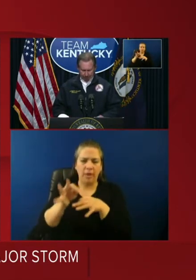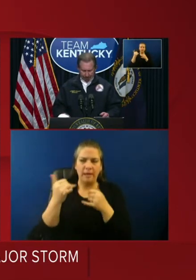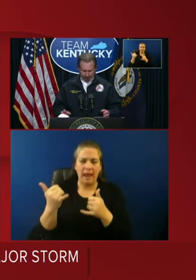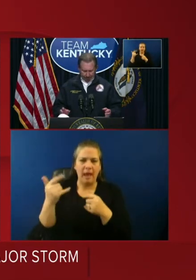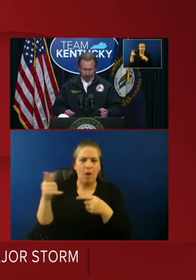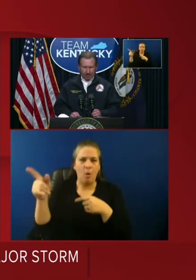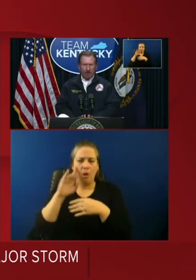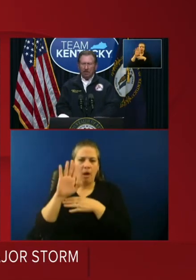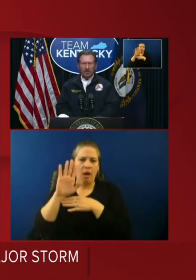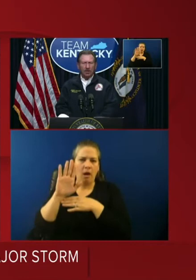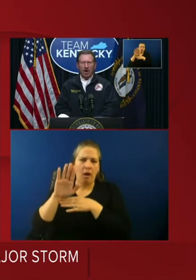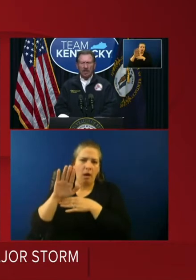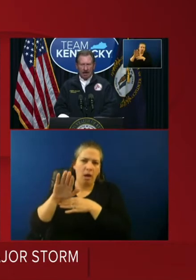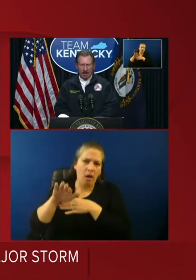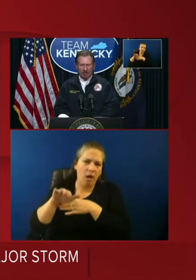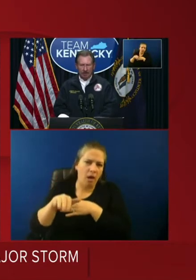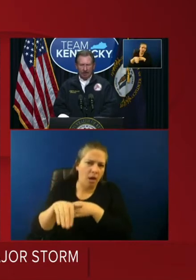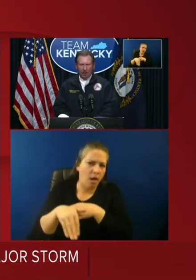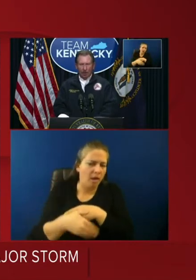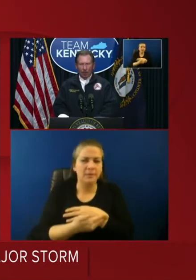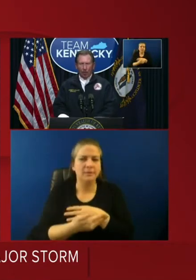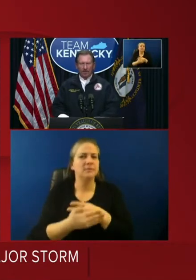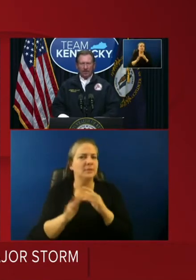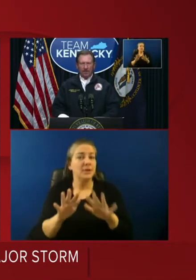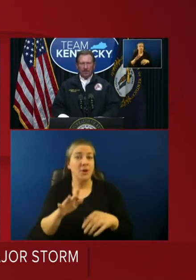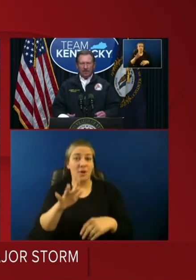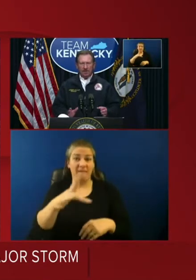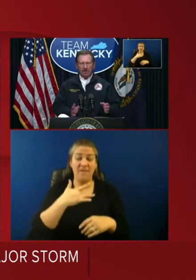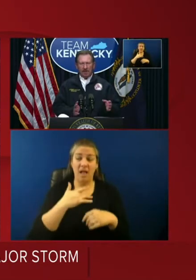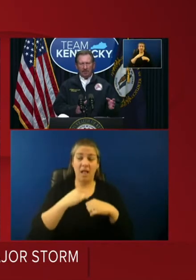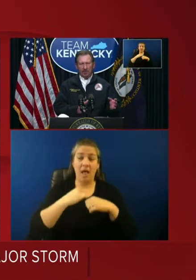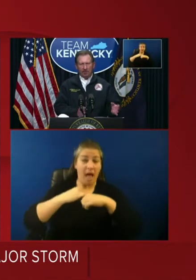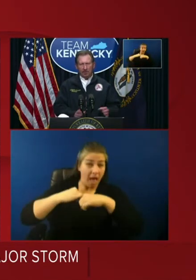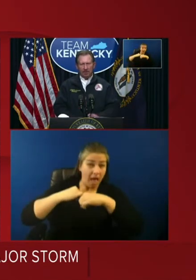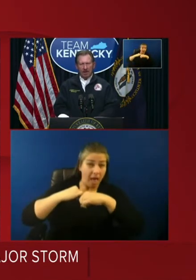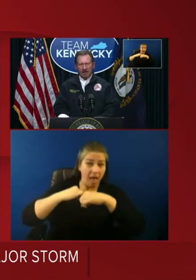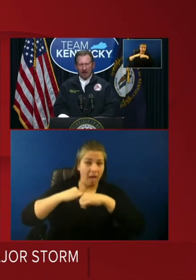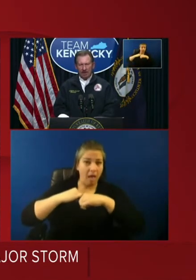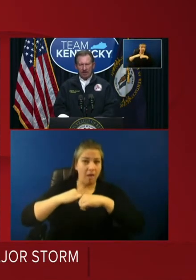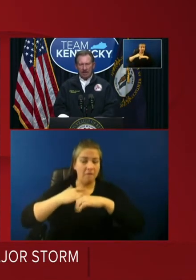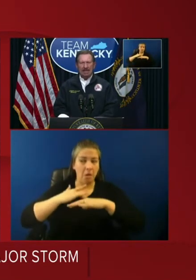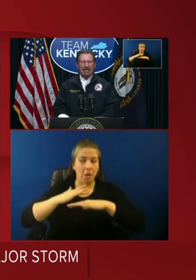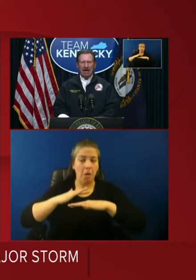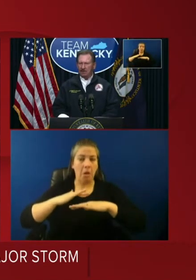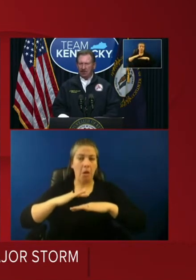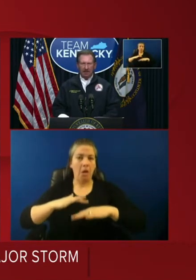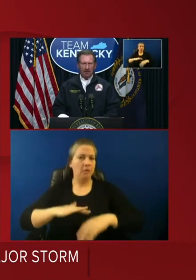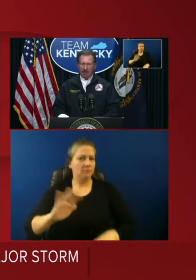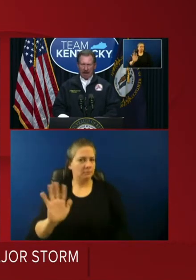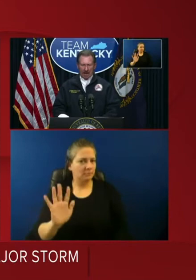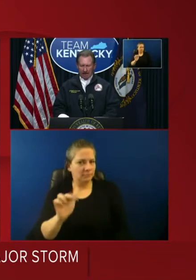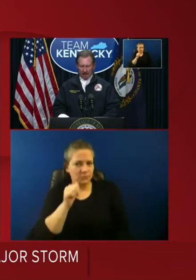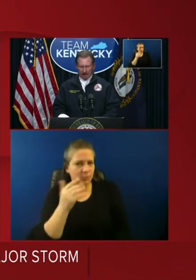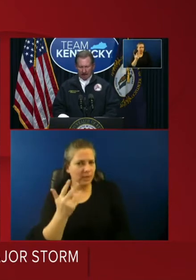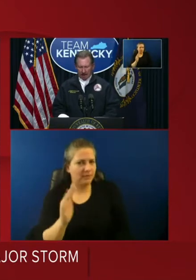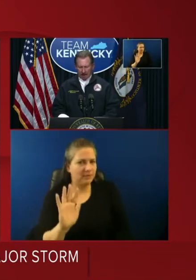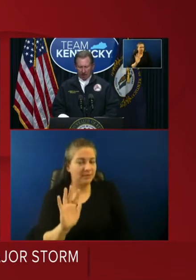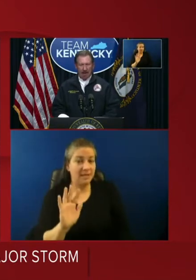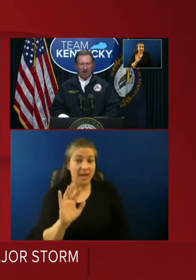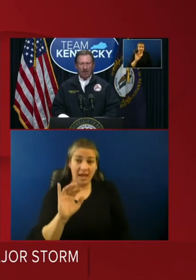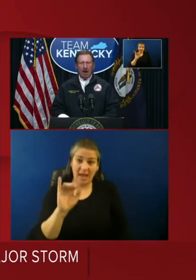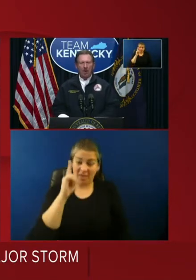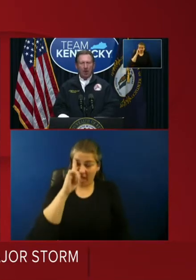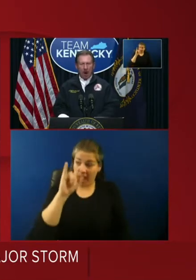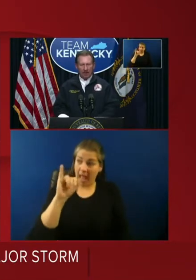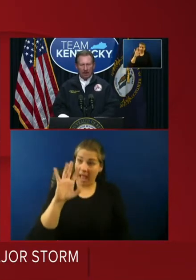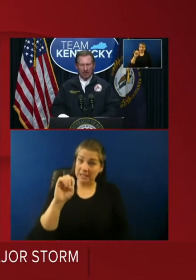Don't let your guard down. Whether this is a reduced amount of icing, any icing is bad. We